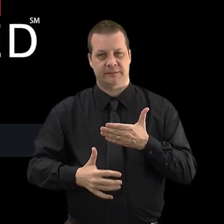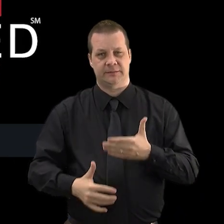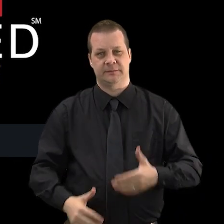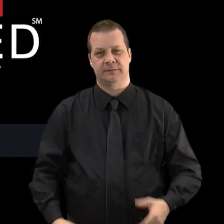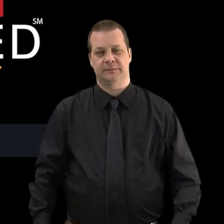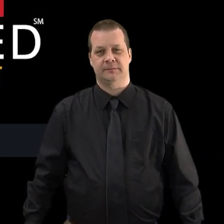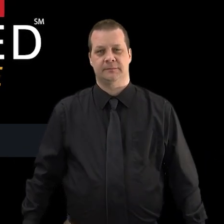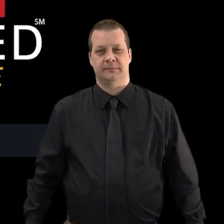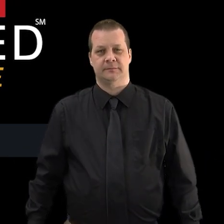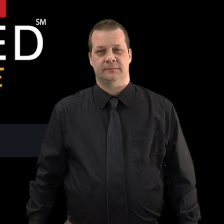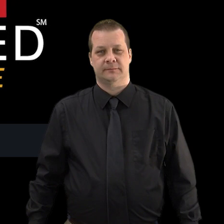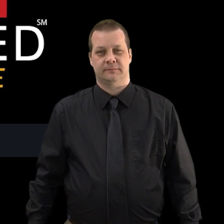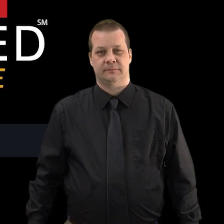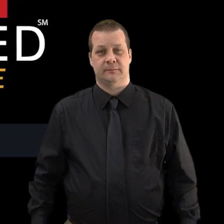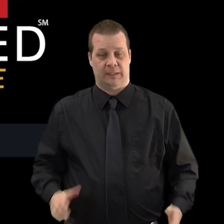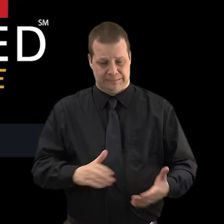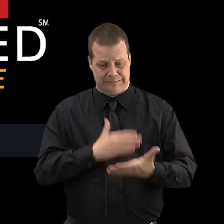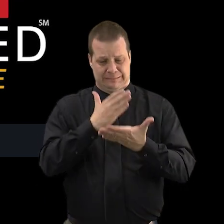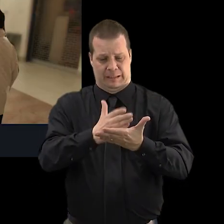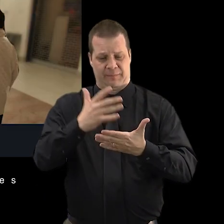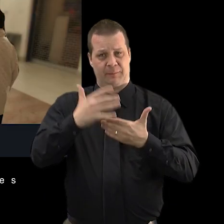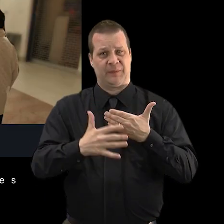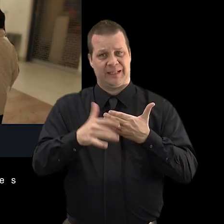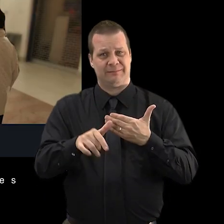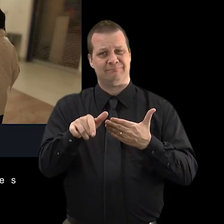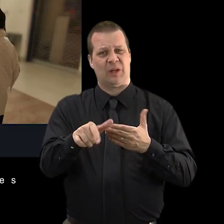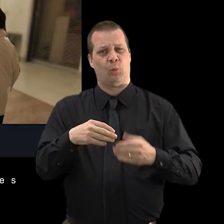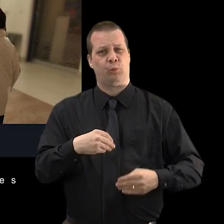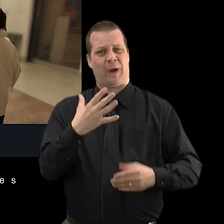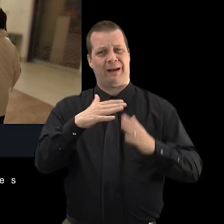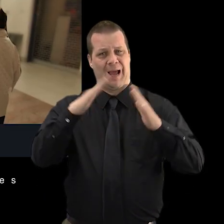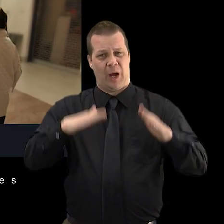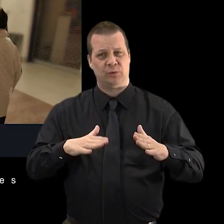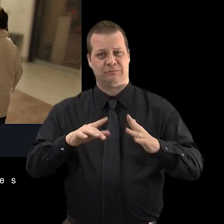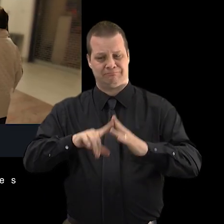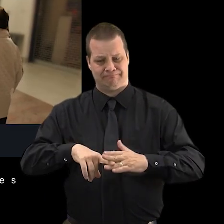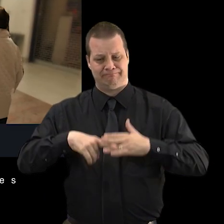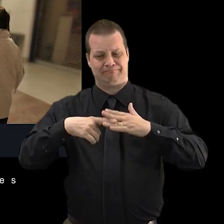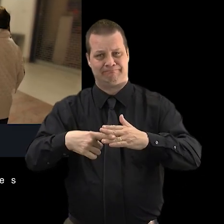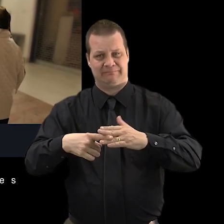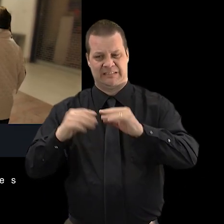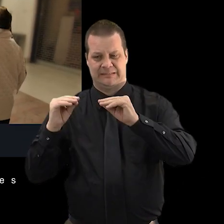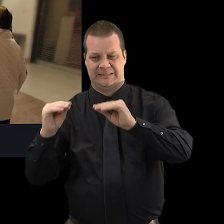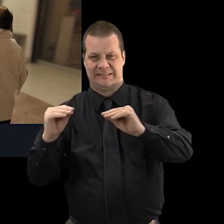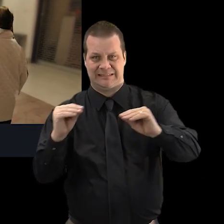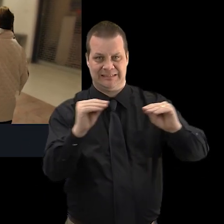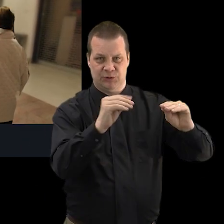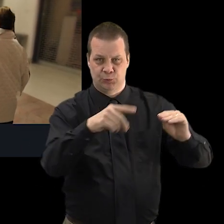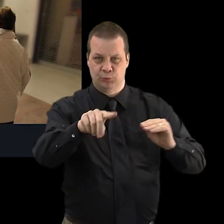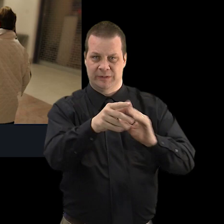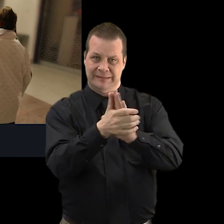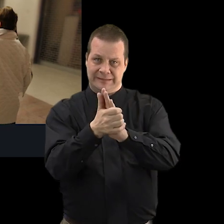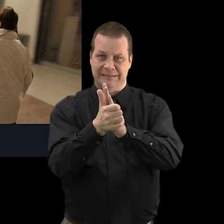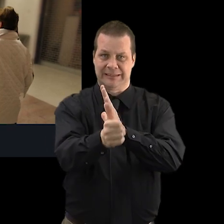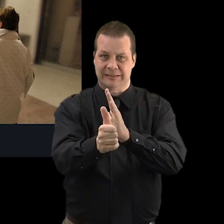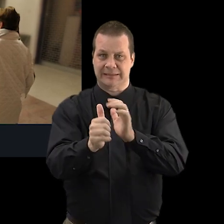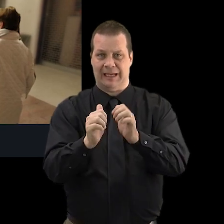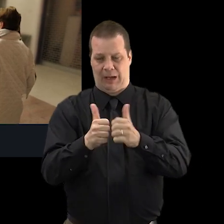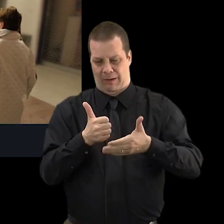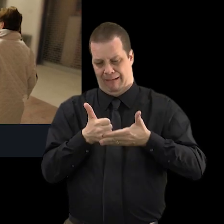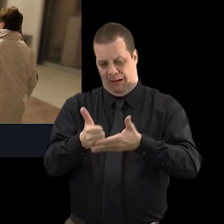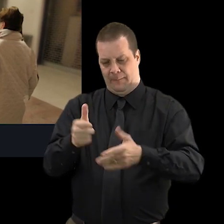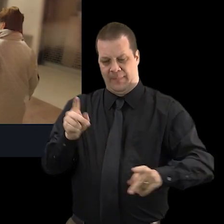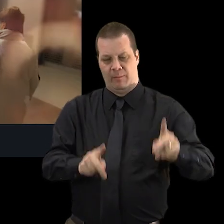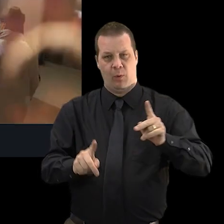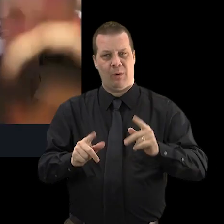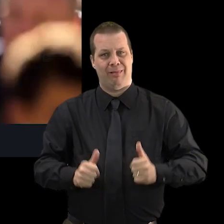bleed. And you can be part of it. Stop the Bleed is a White House initiative that provides people like you with tools they need to